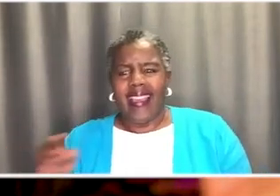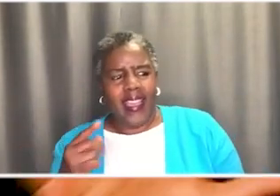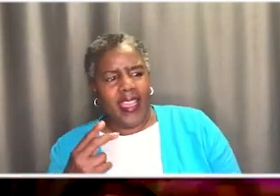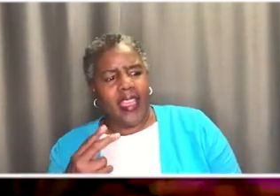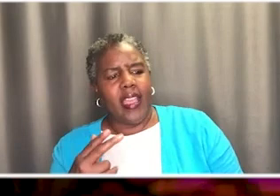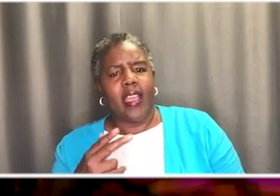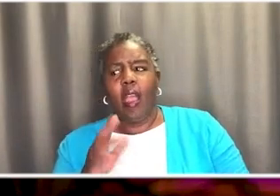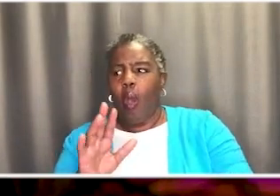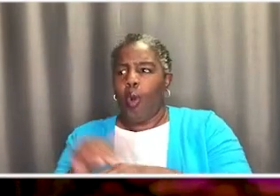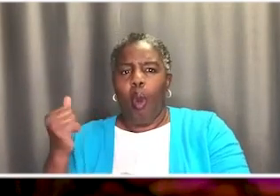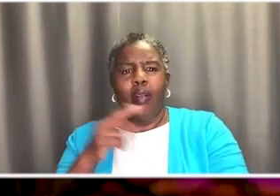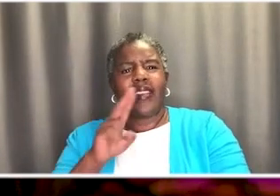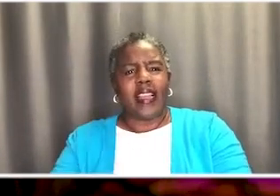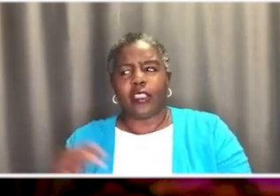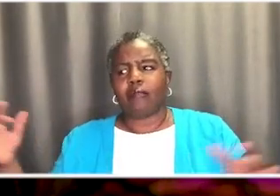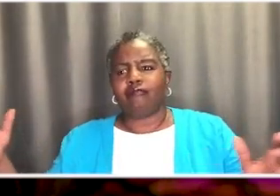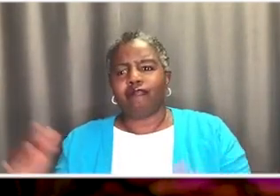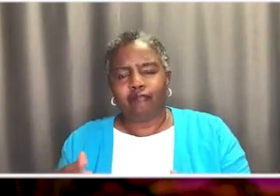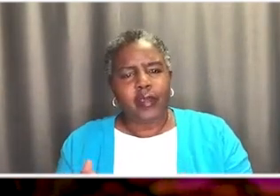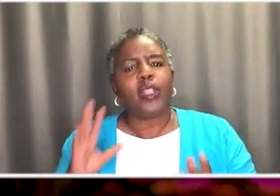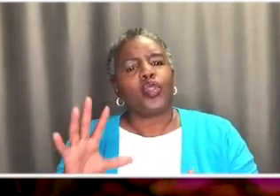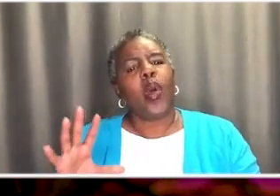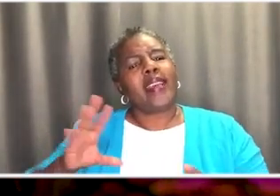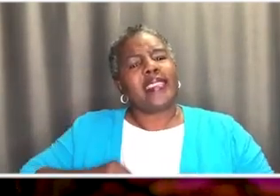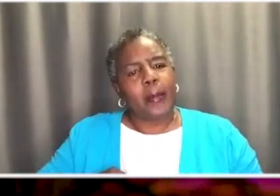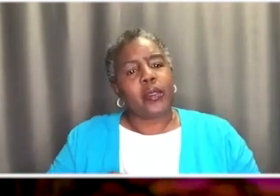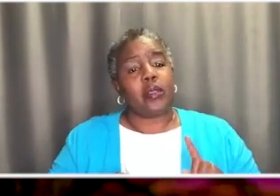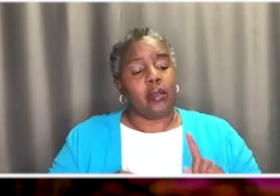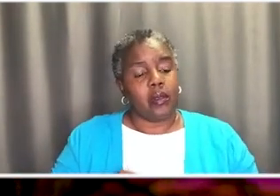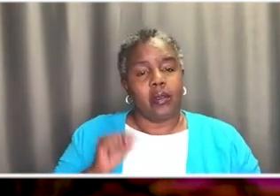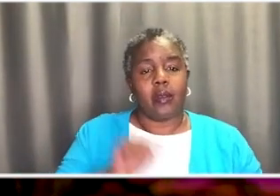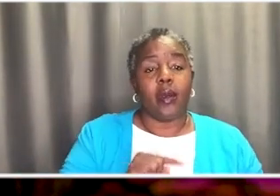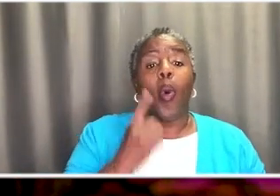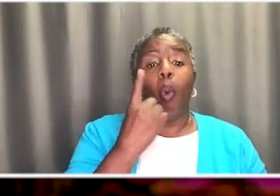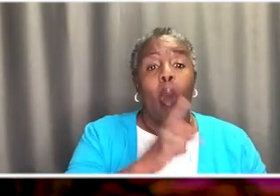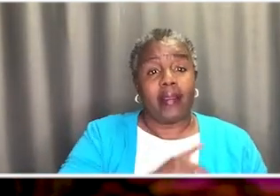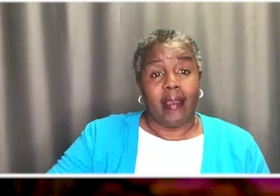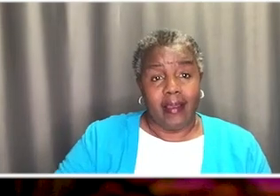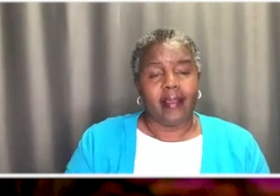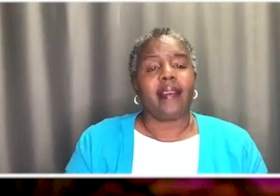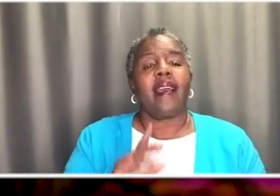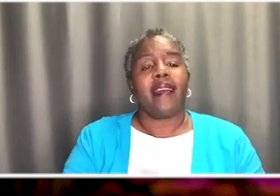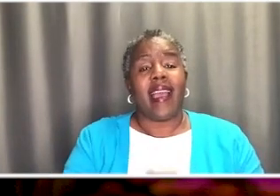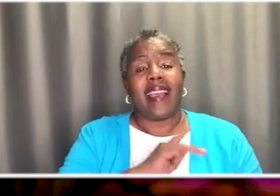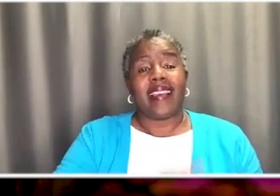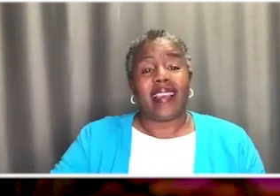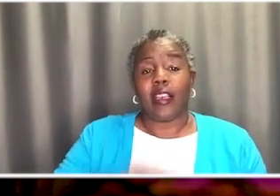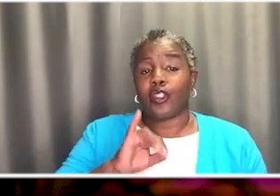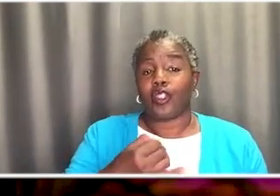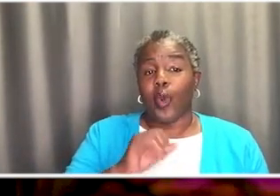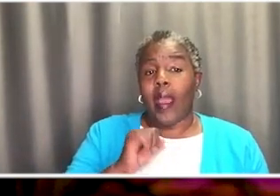to gather around and to accept one king. So King